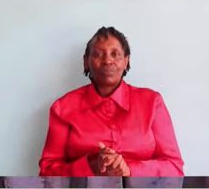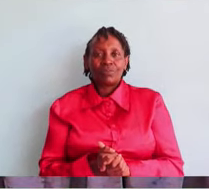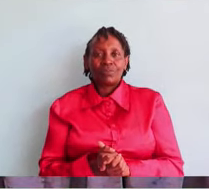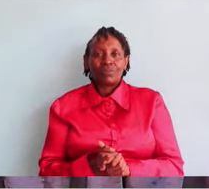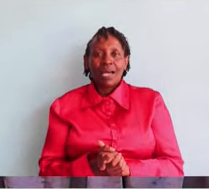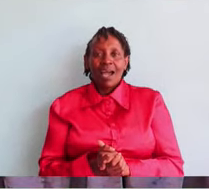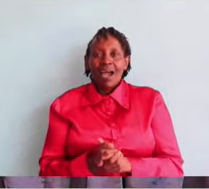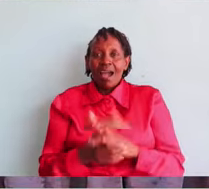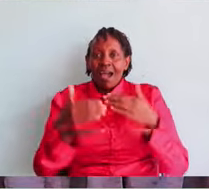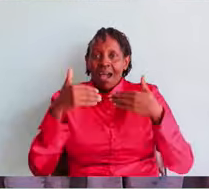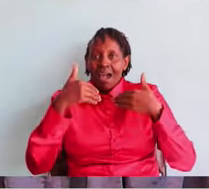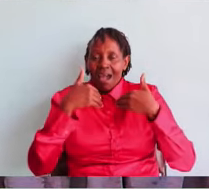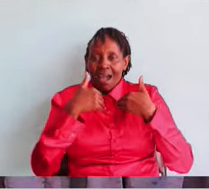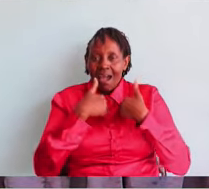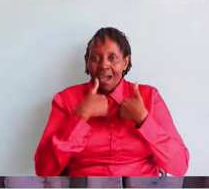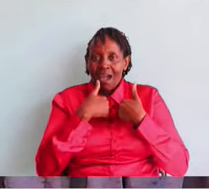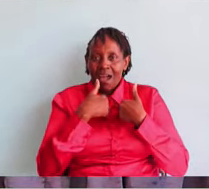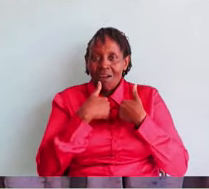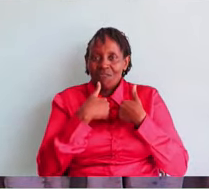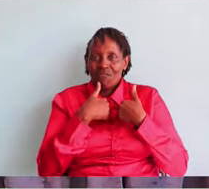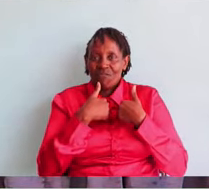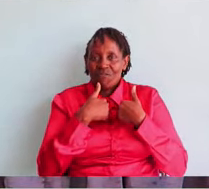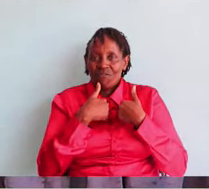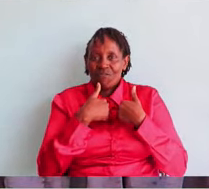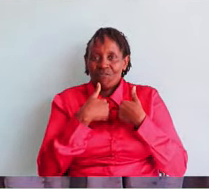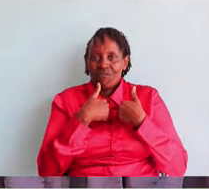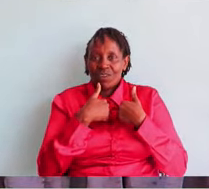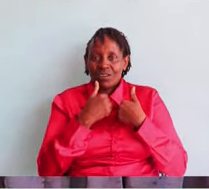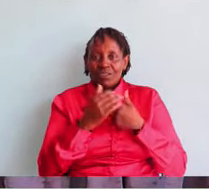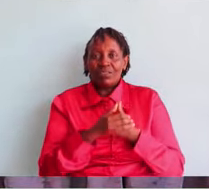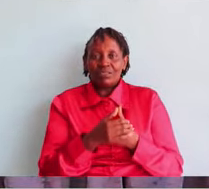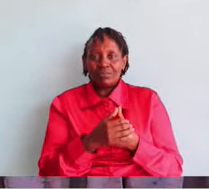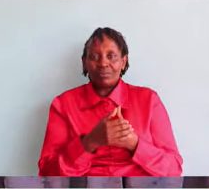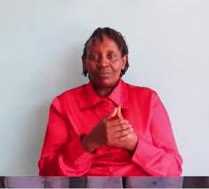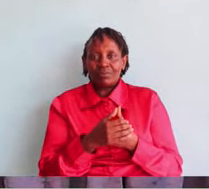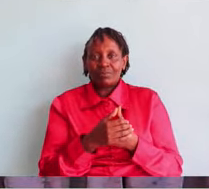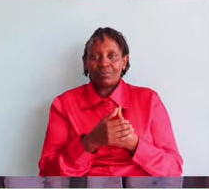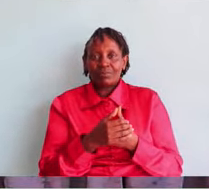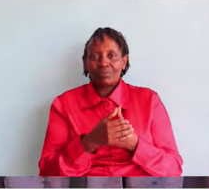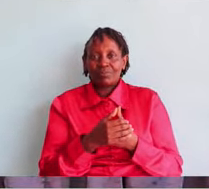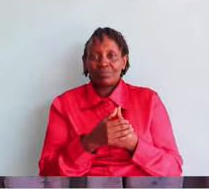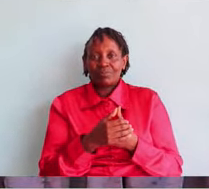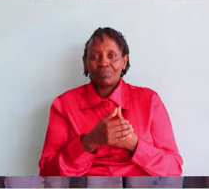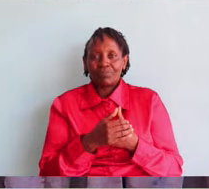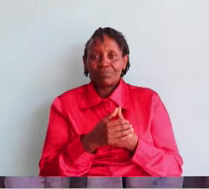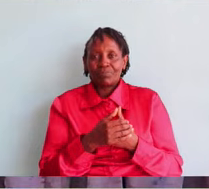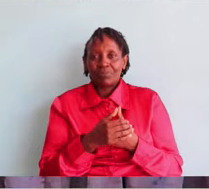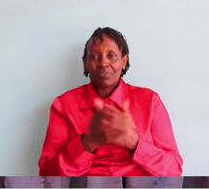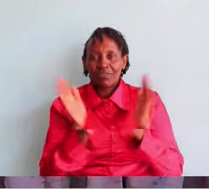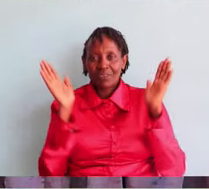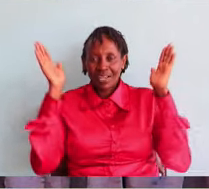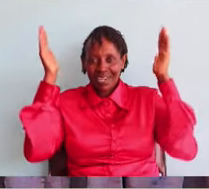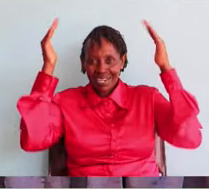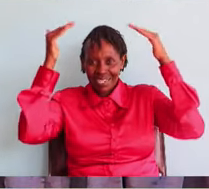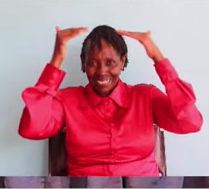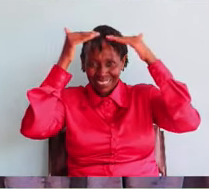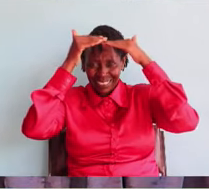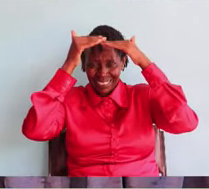not have the pomp and the robes that the Pharisees and the scribes were wearing, and